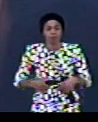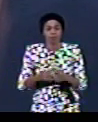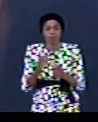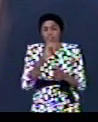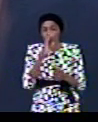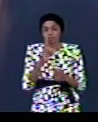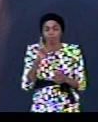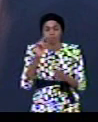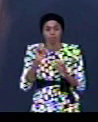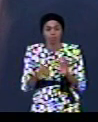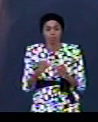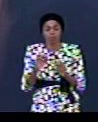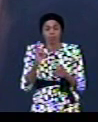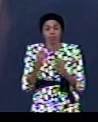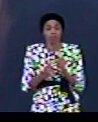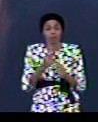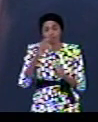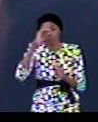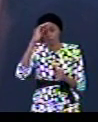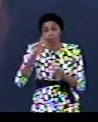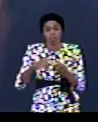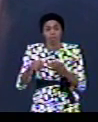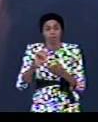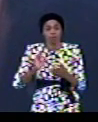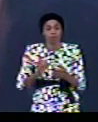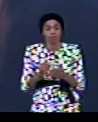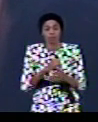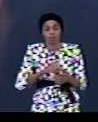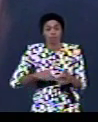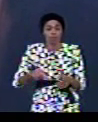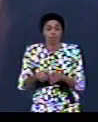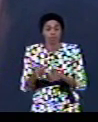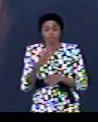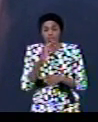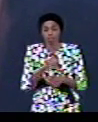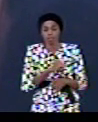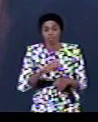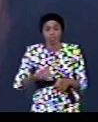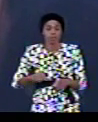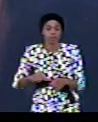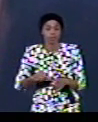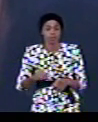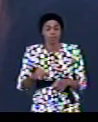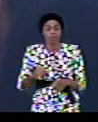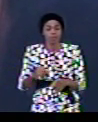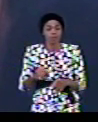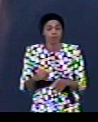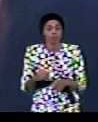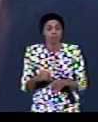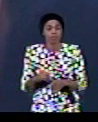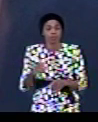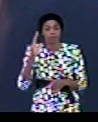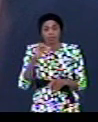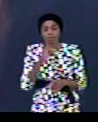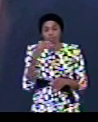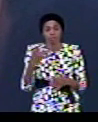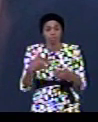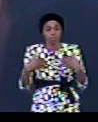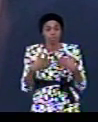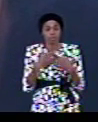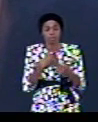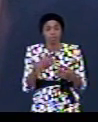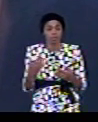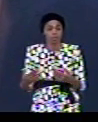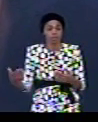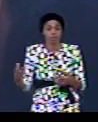people, if every male among us be circumcised, as they are circumcised. Shall not their cattle and their substance